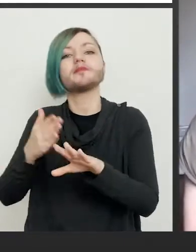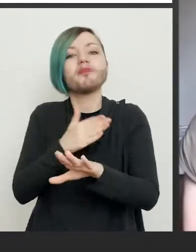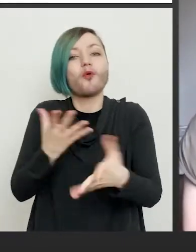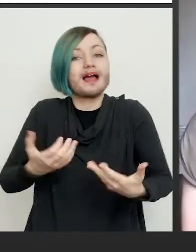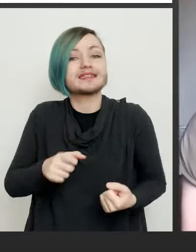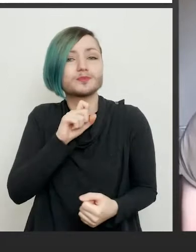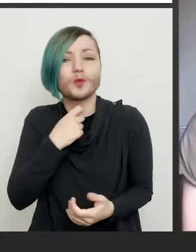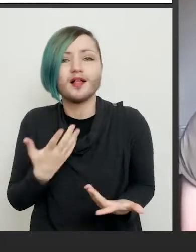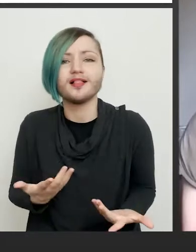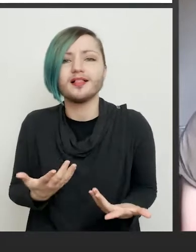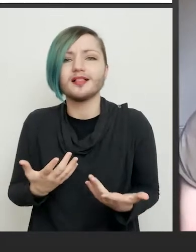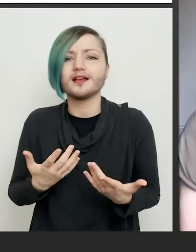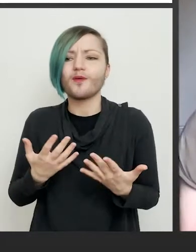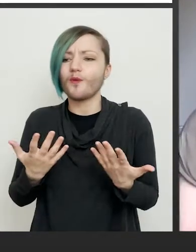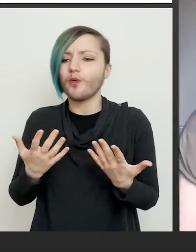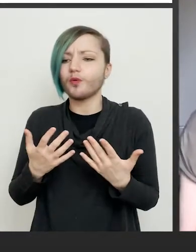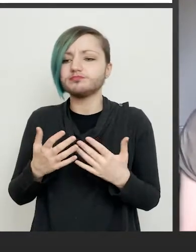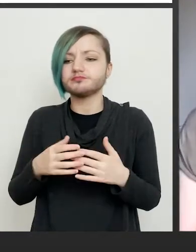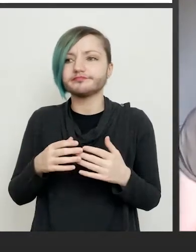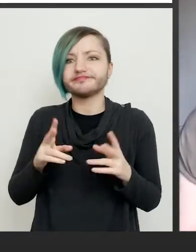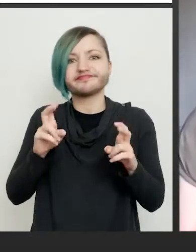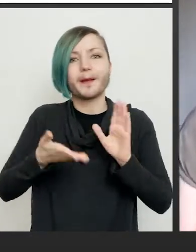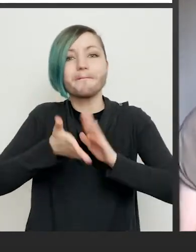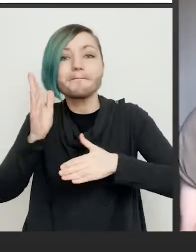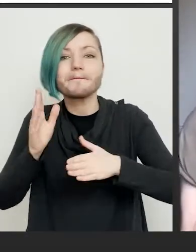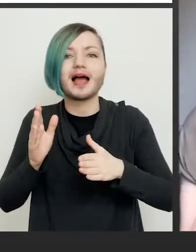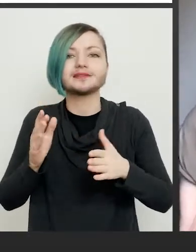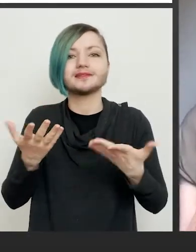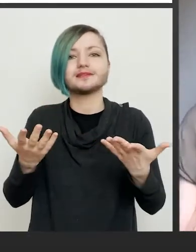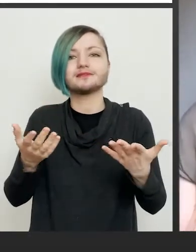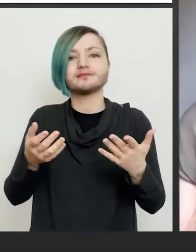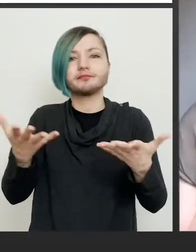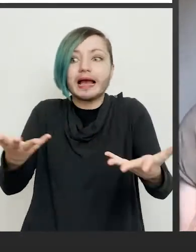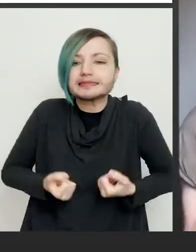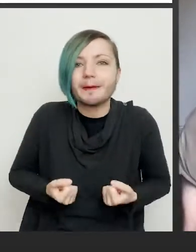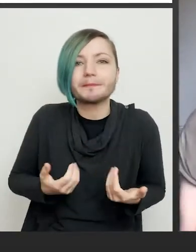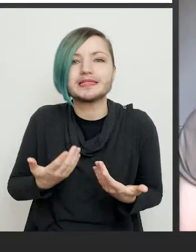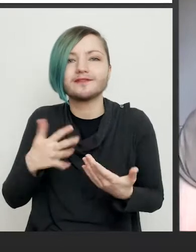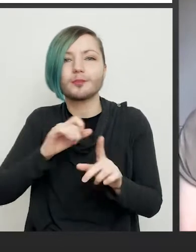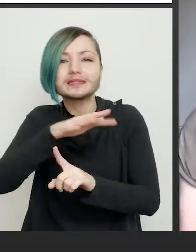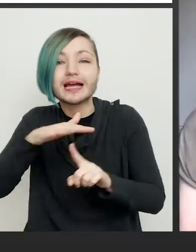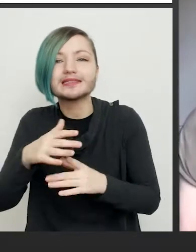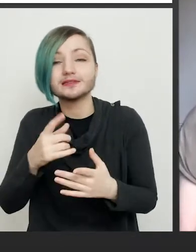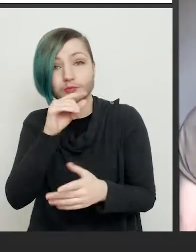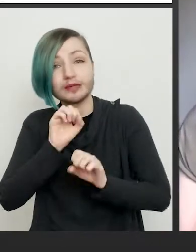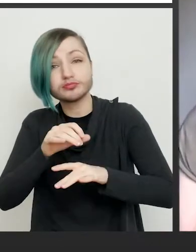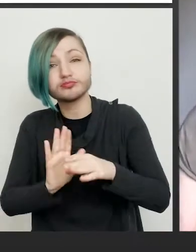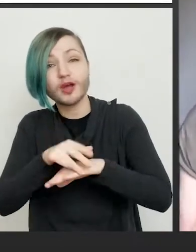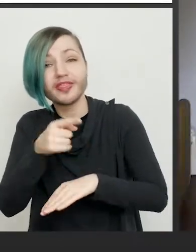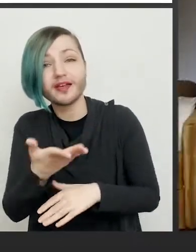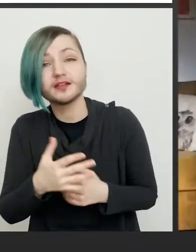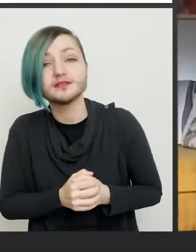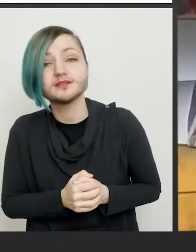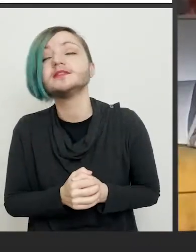or to pass, to be a welcome part of society. Tell me about that. Yeah, I mean, I